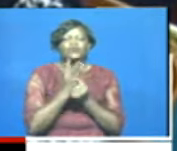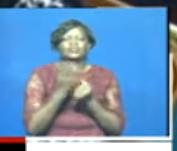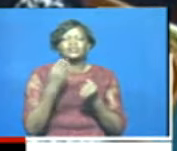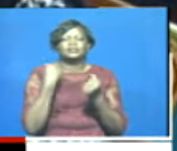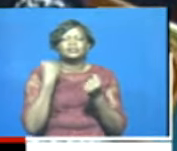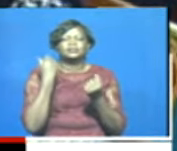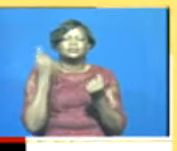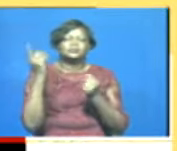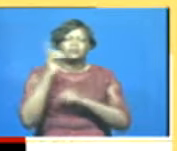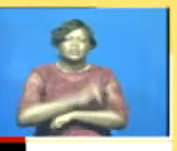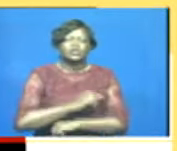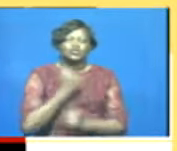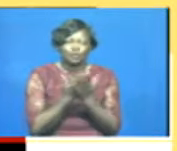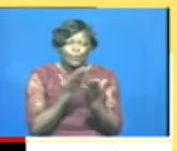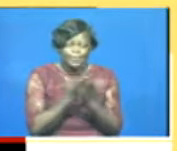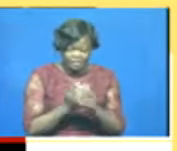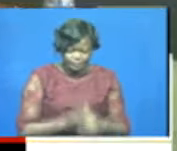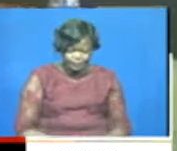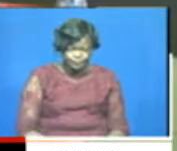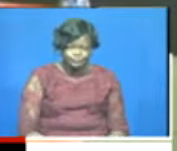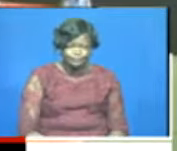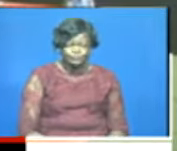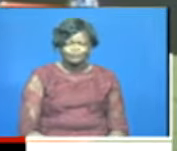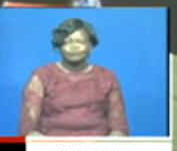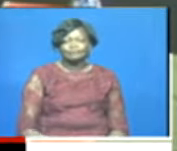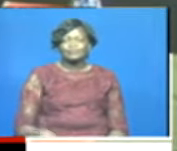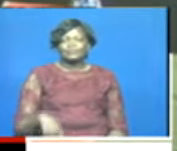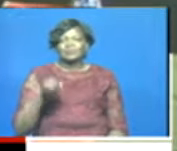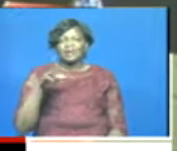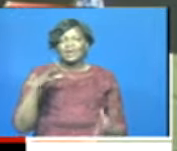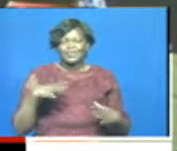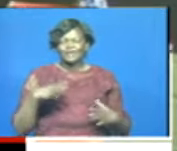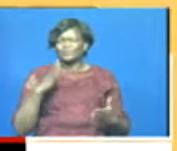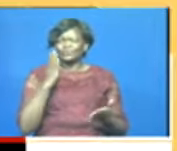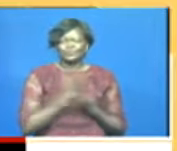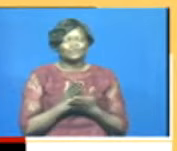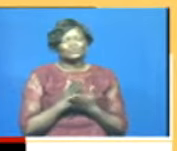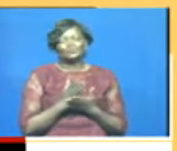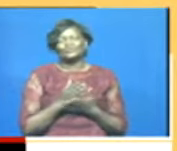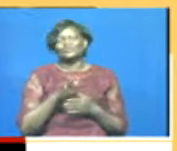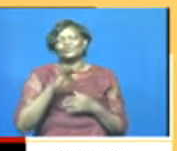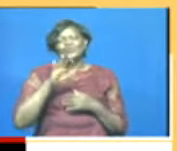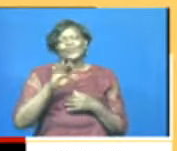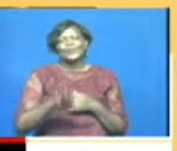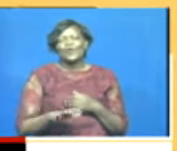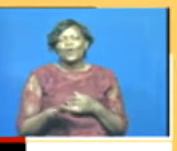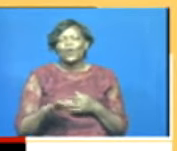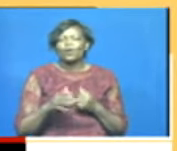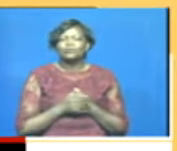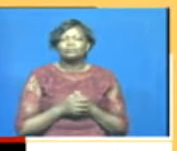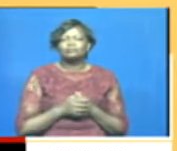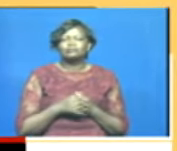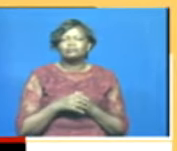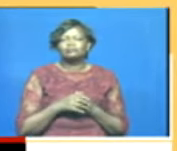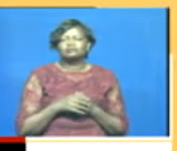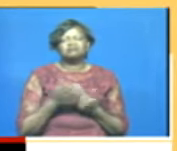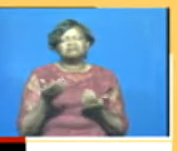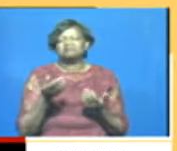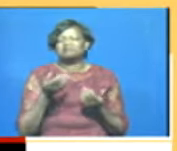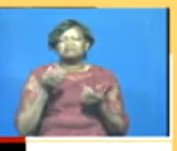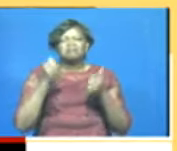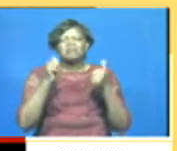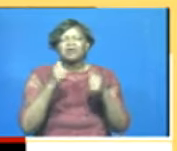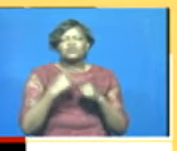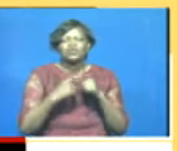to the magistrate, the age assessment shows that the victim was indeed a minor aged 10 years. The complainant in this case was barely 10 years old.